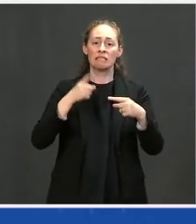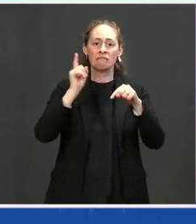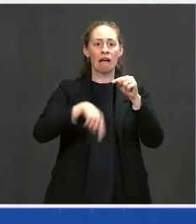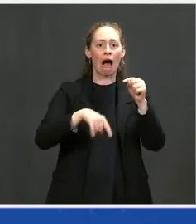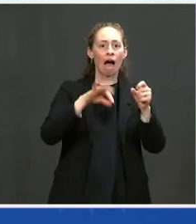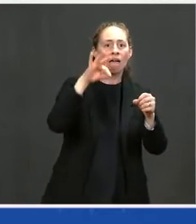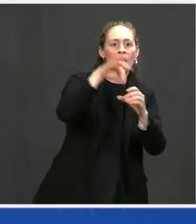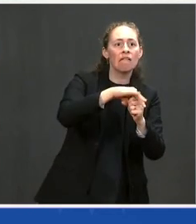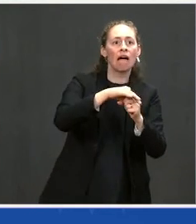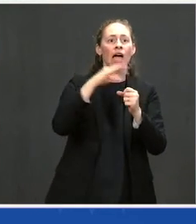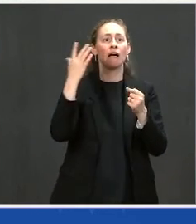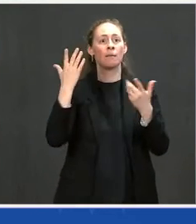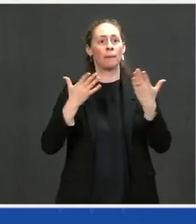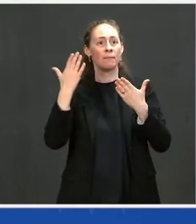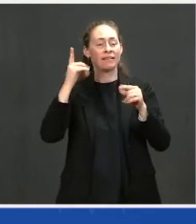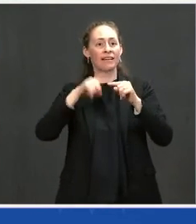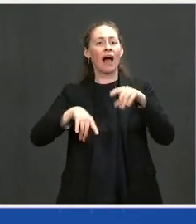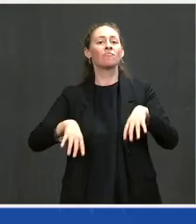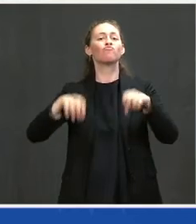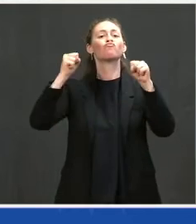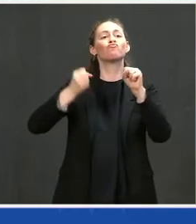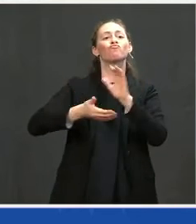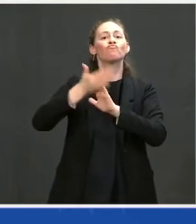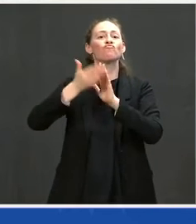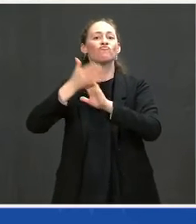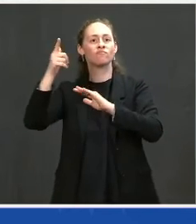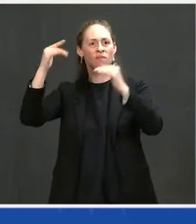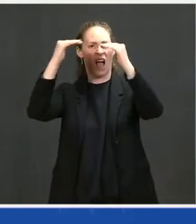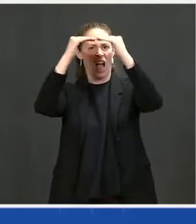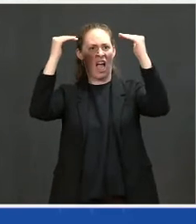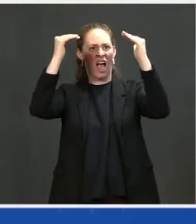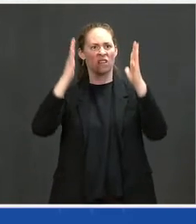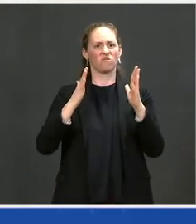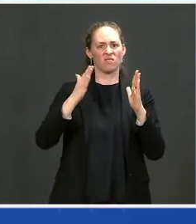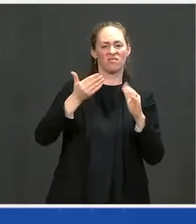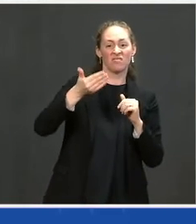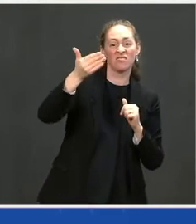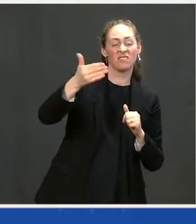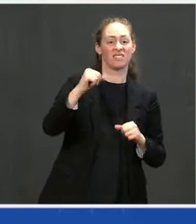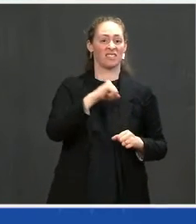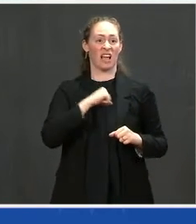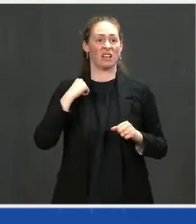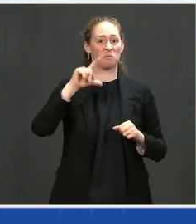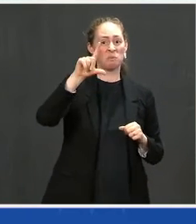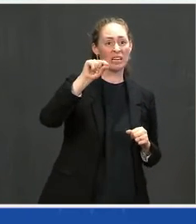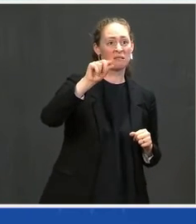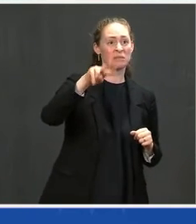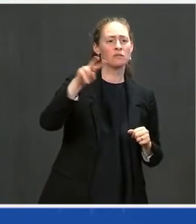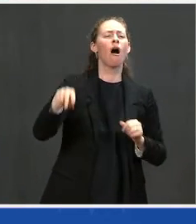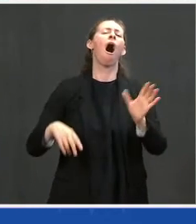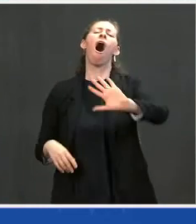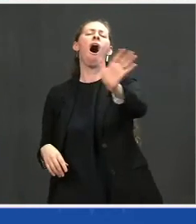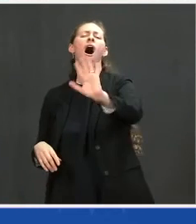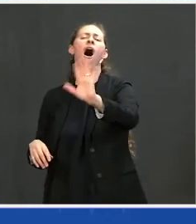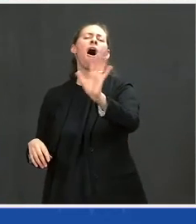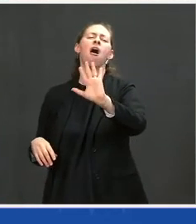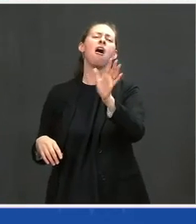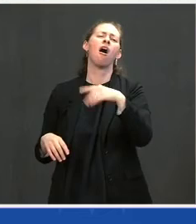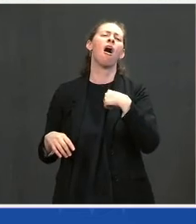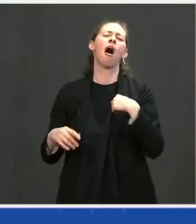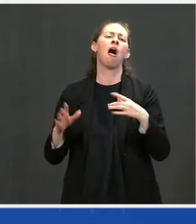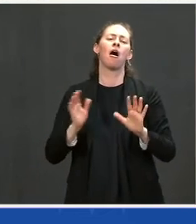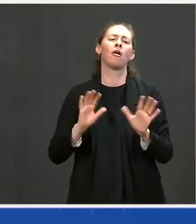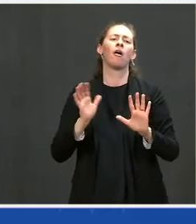Senate in 2022? What I'm worried about is how un-American this whole initiative is.